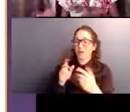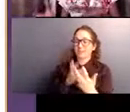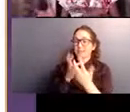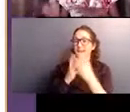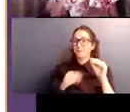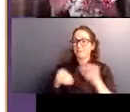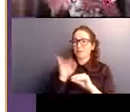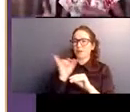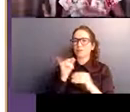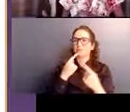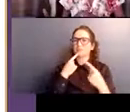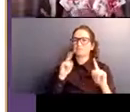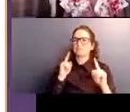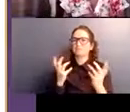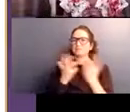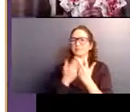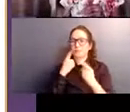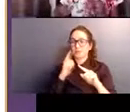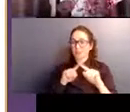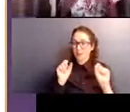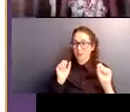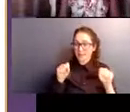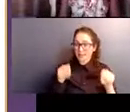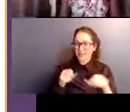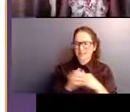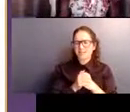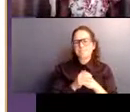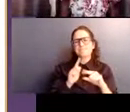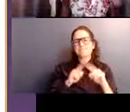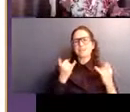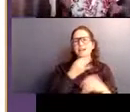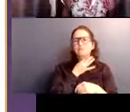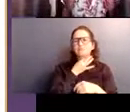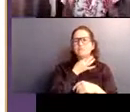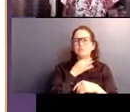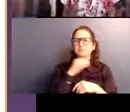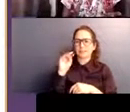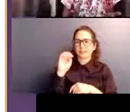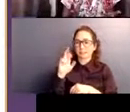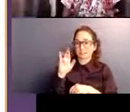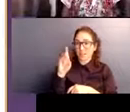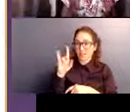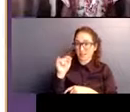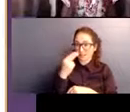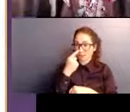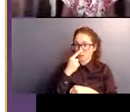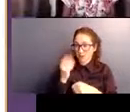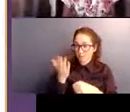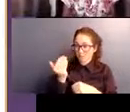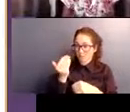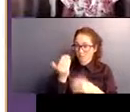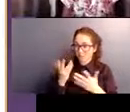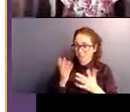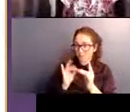the differing abilities. But I'm curious, Meredith, I would love to know what you have